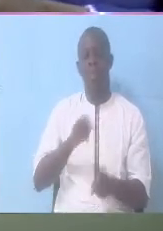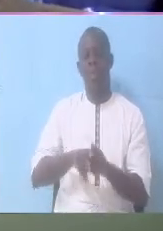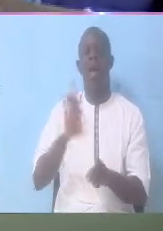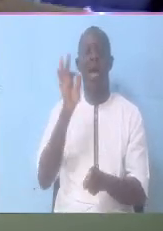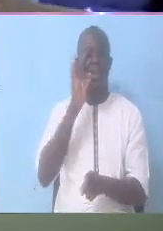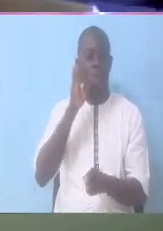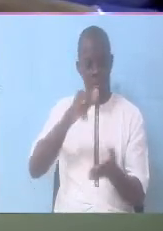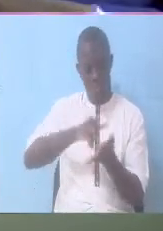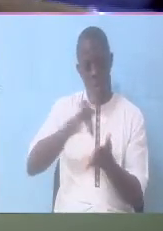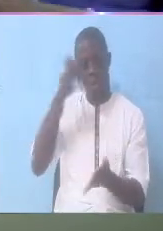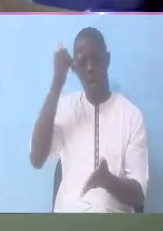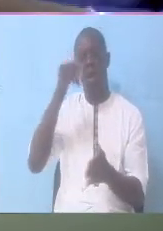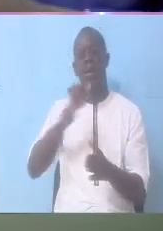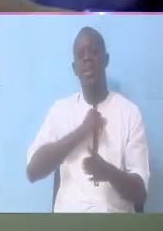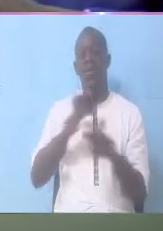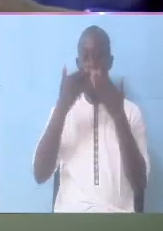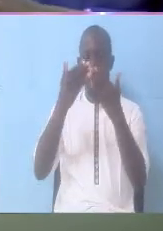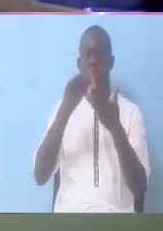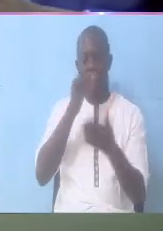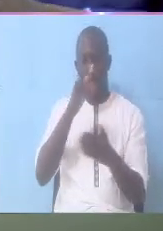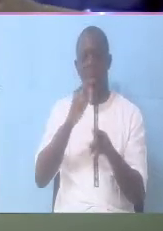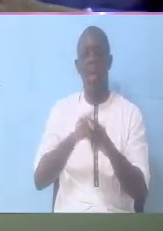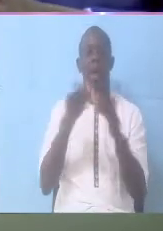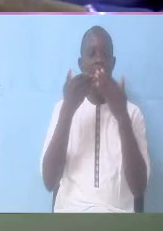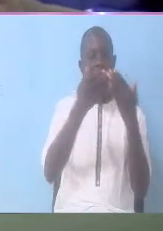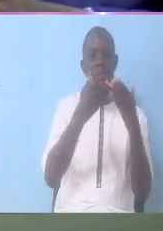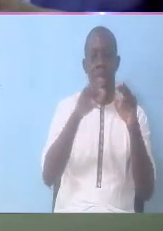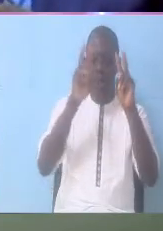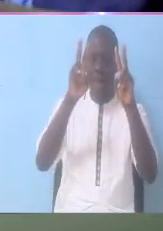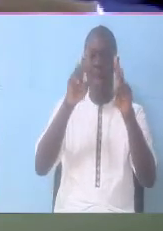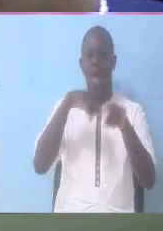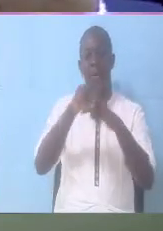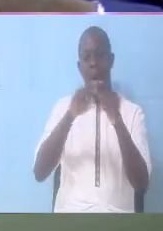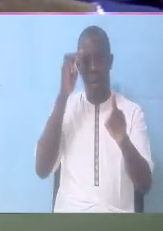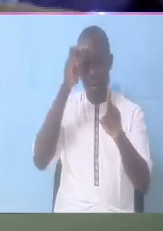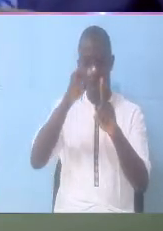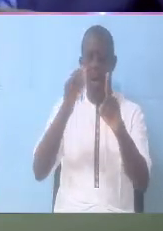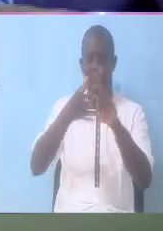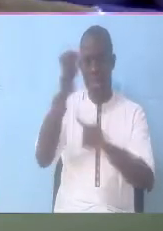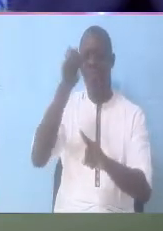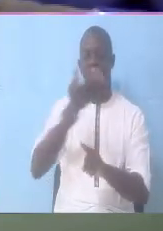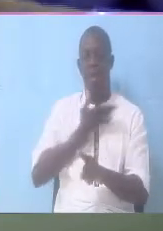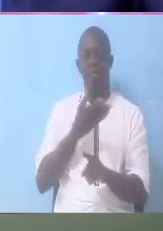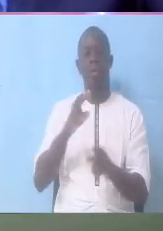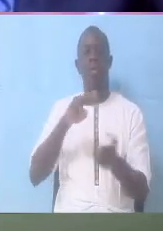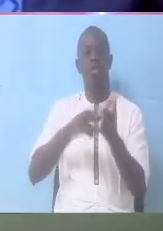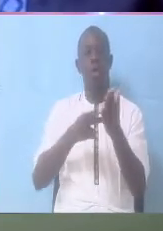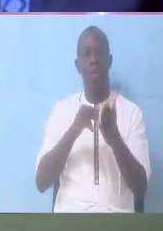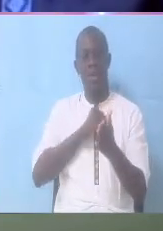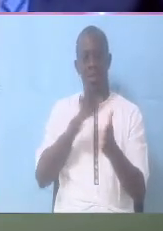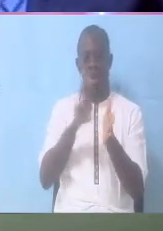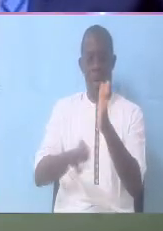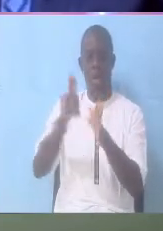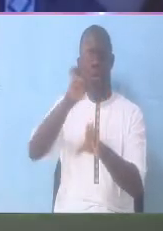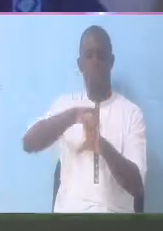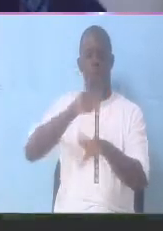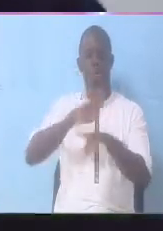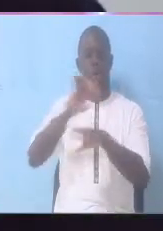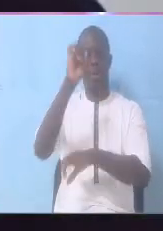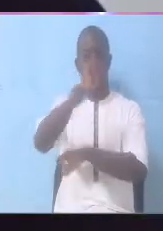And I said, what mission? He said, fucking tell him mission accomplished. Exactly. So he was reporting to his superior, isn't